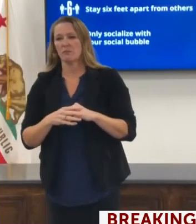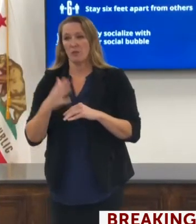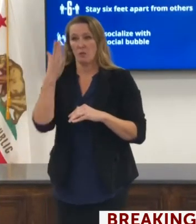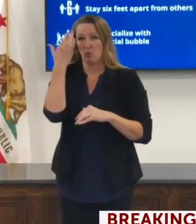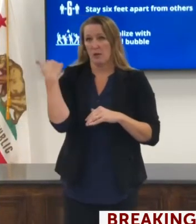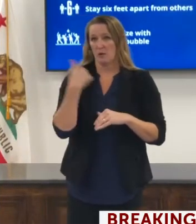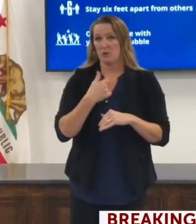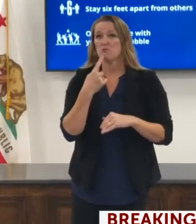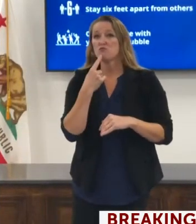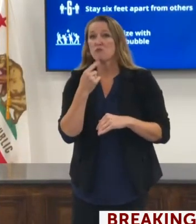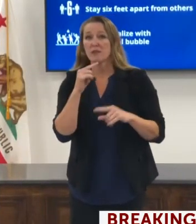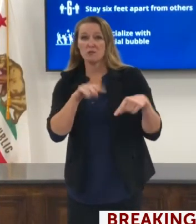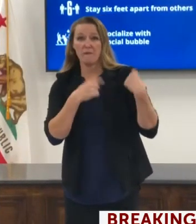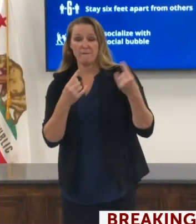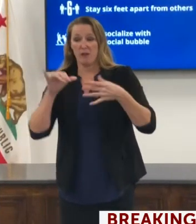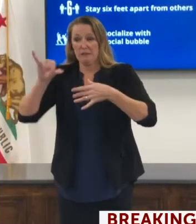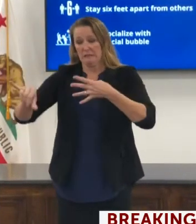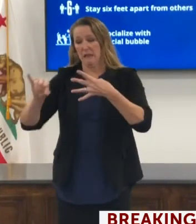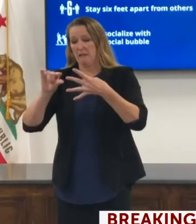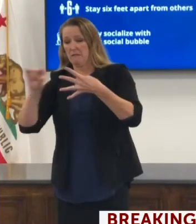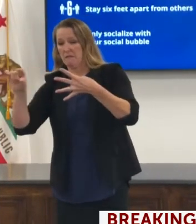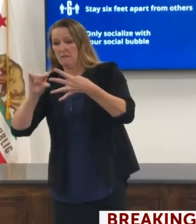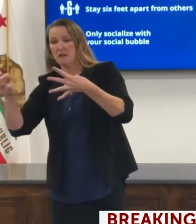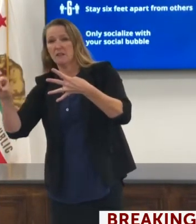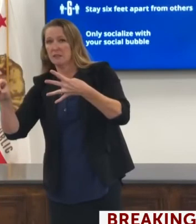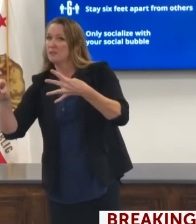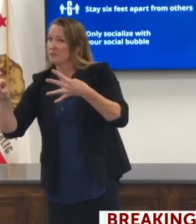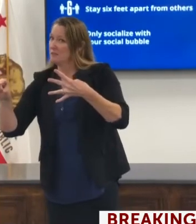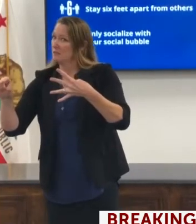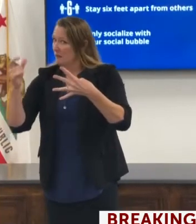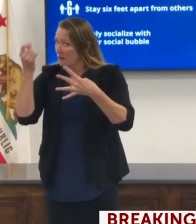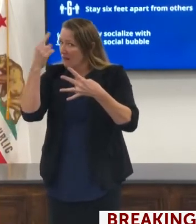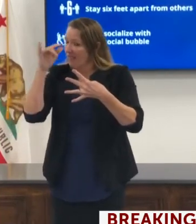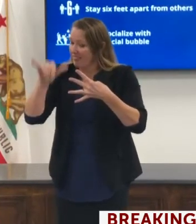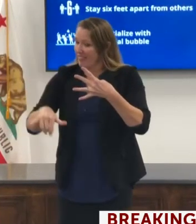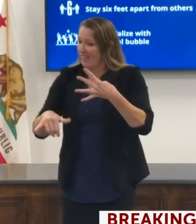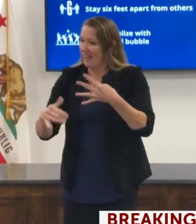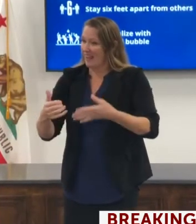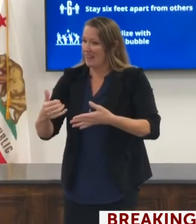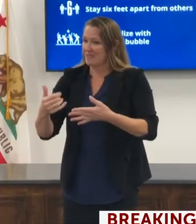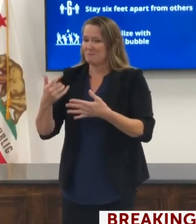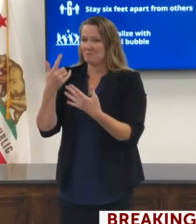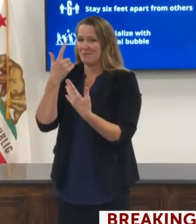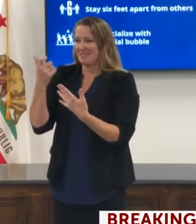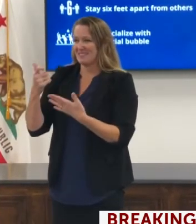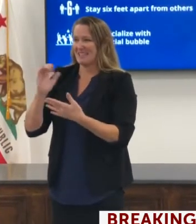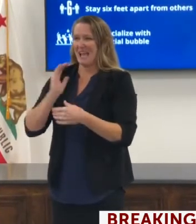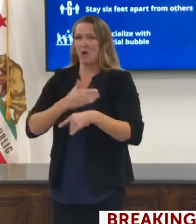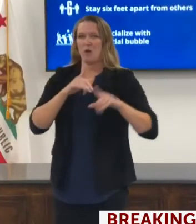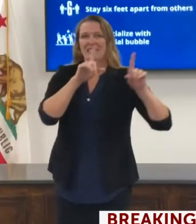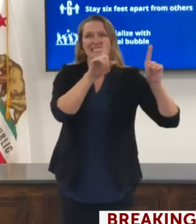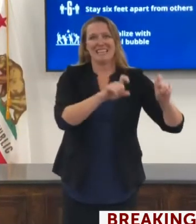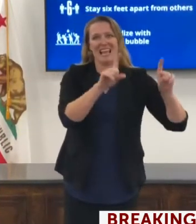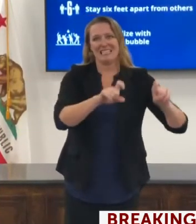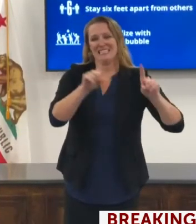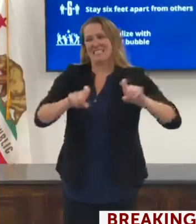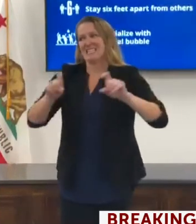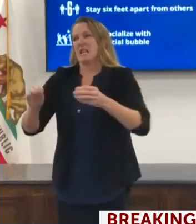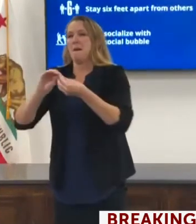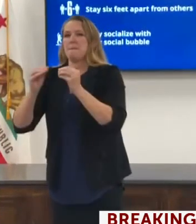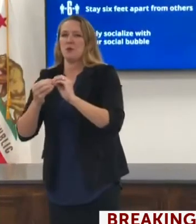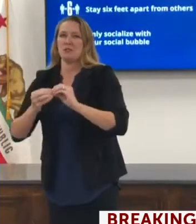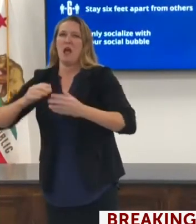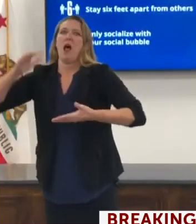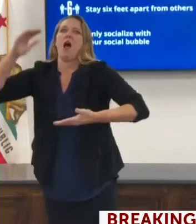in red is also attributed to our higher testing volume. So once